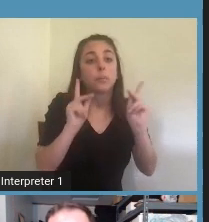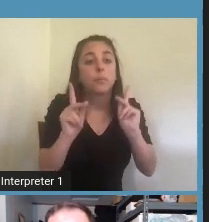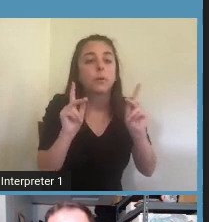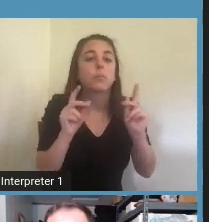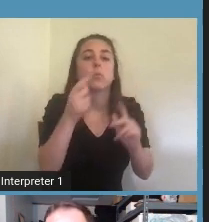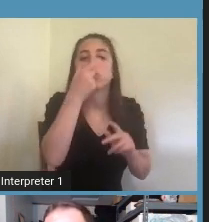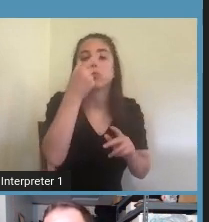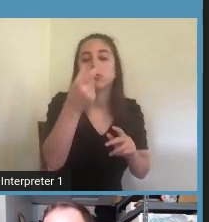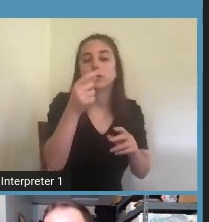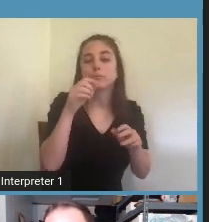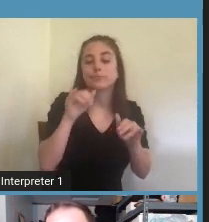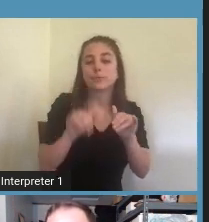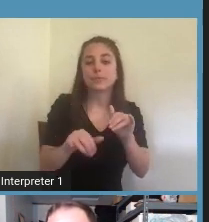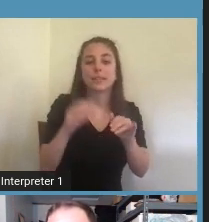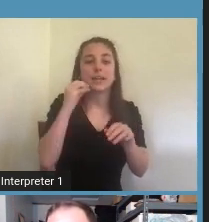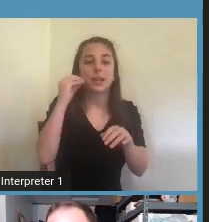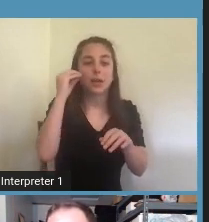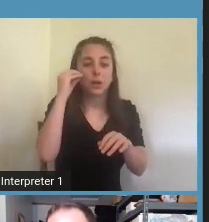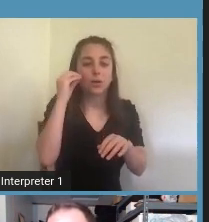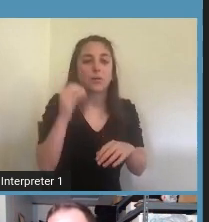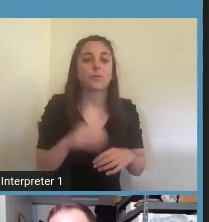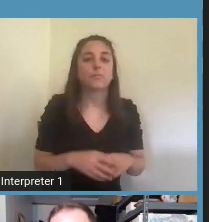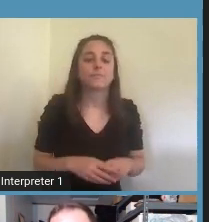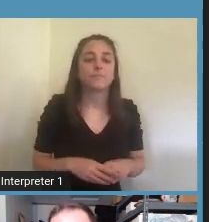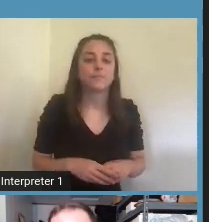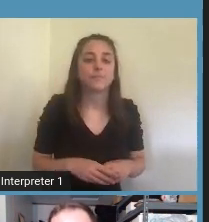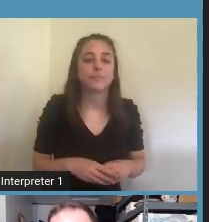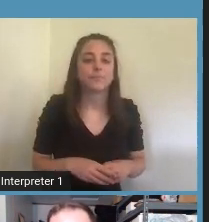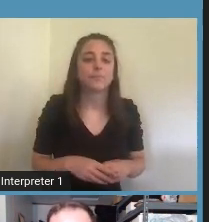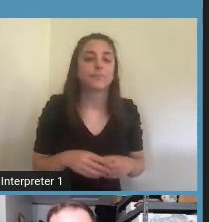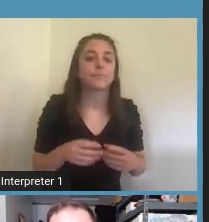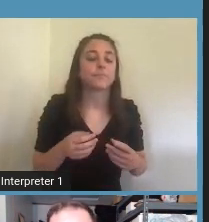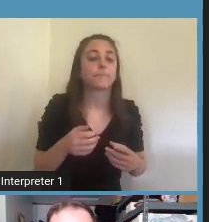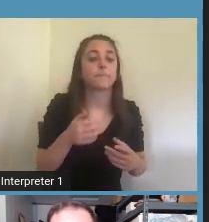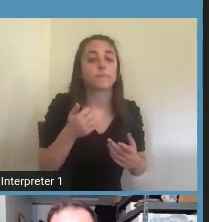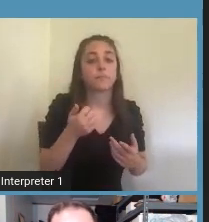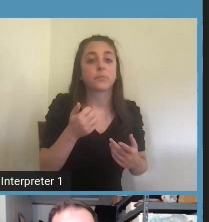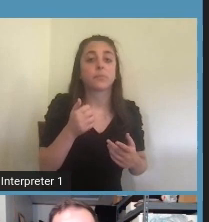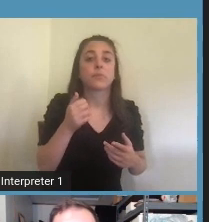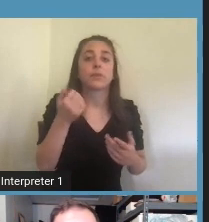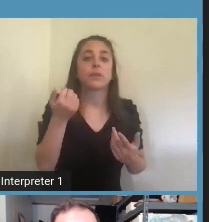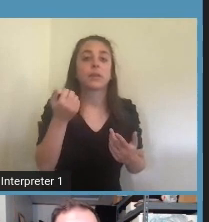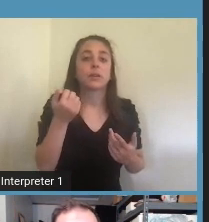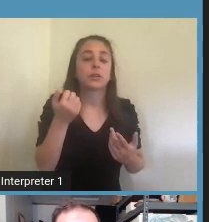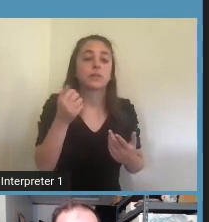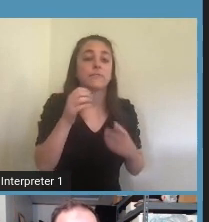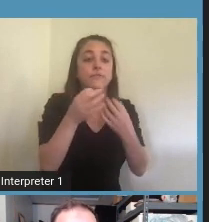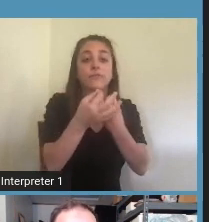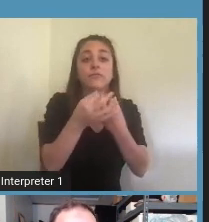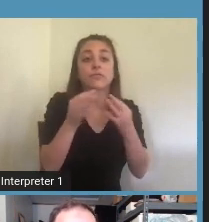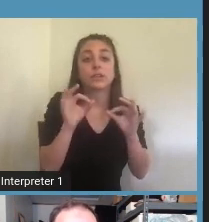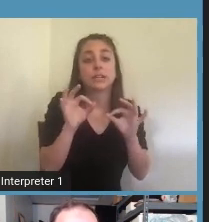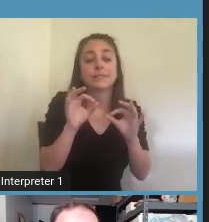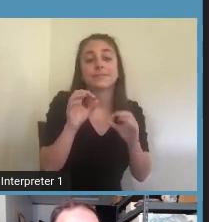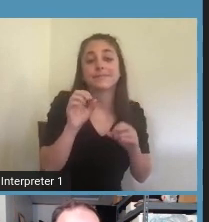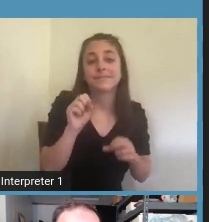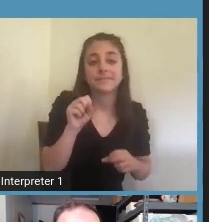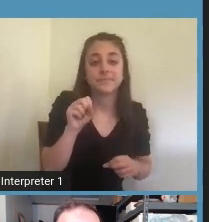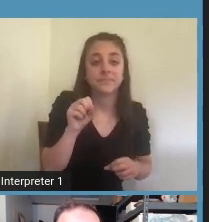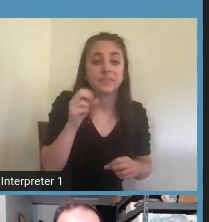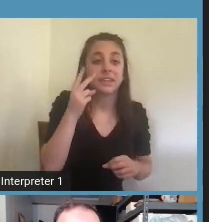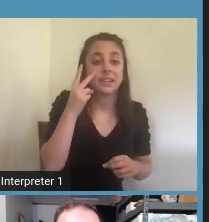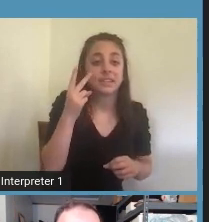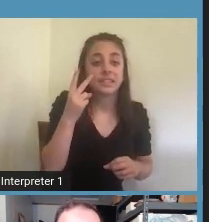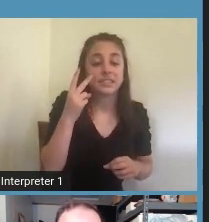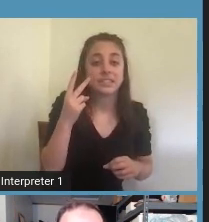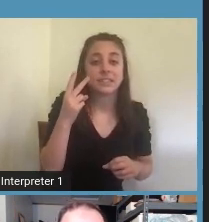So this is sort of the bonus level. This is the end credit scene where you stayed around and you get some